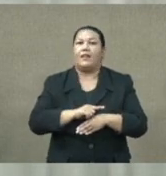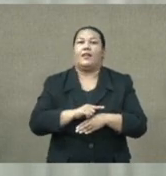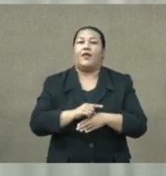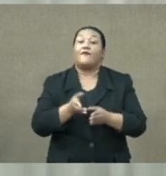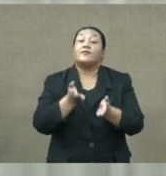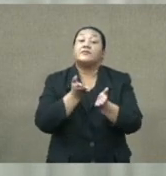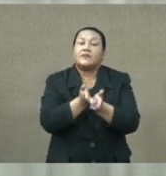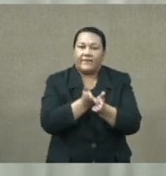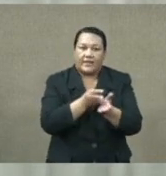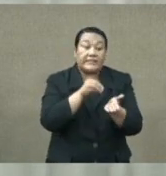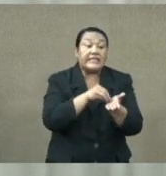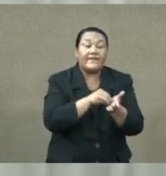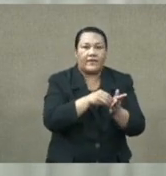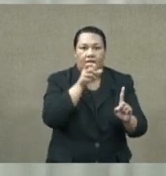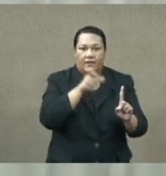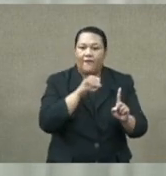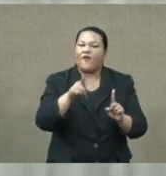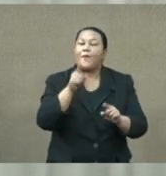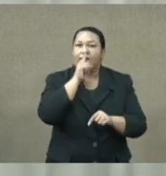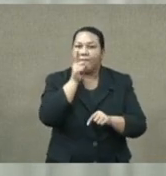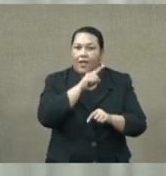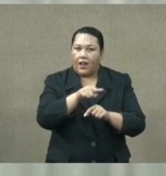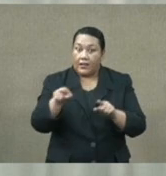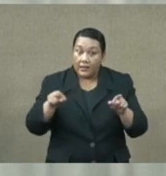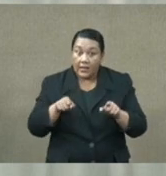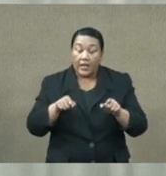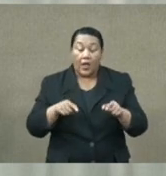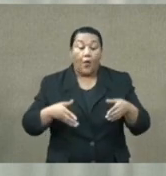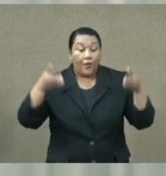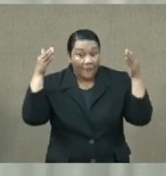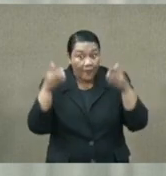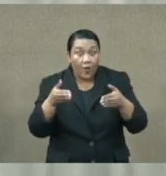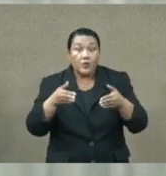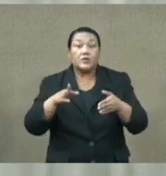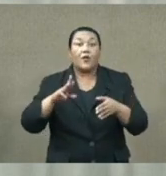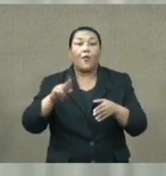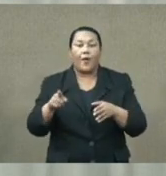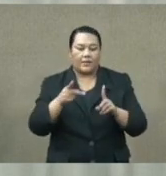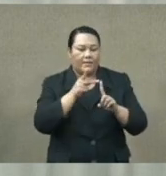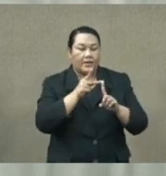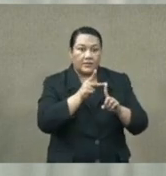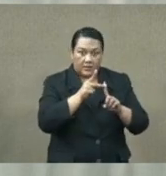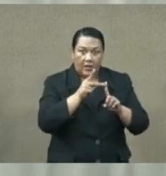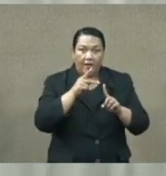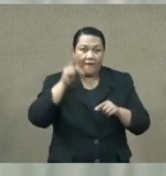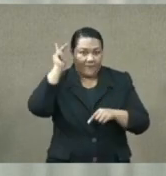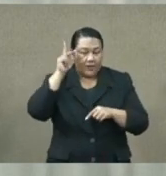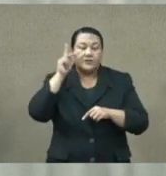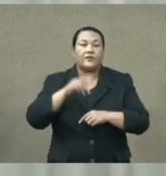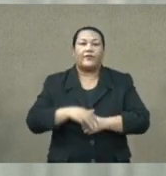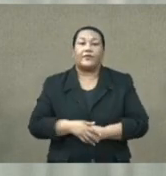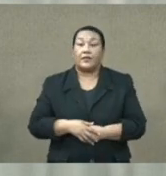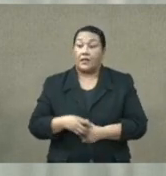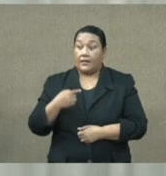people. This commitment is central to our political philosophy, and I accuse Mr.